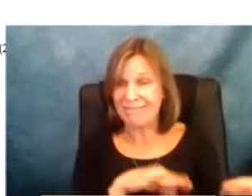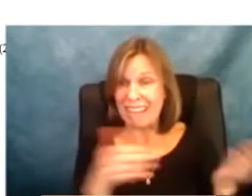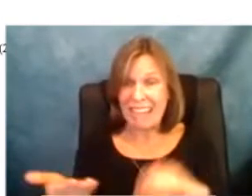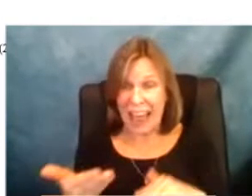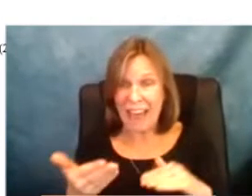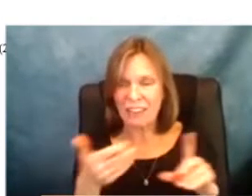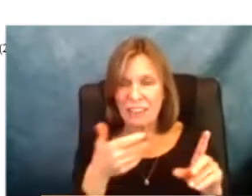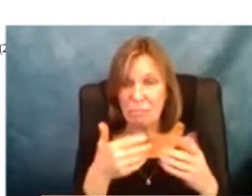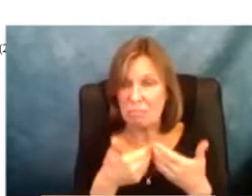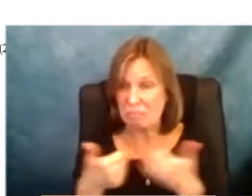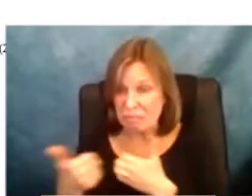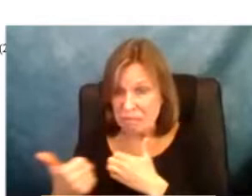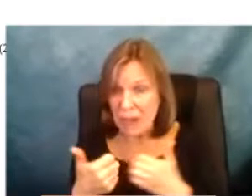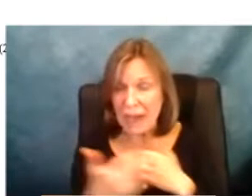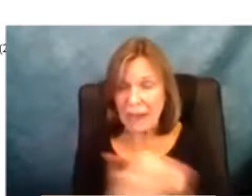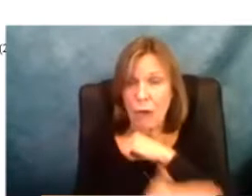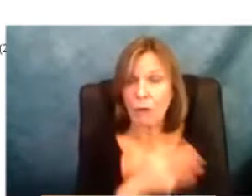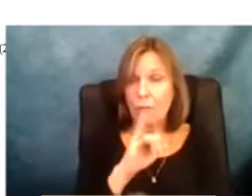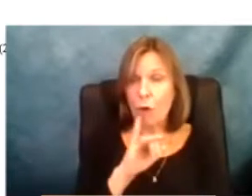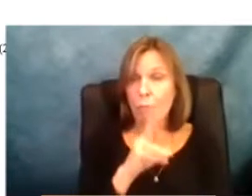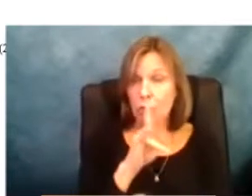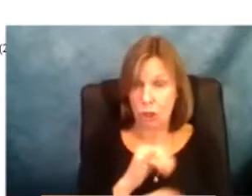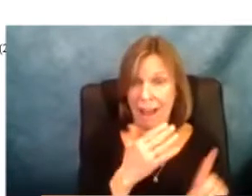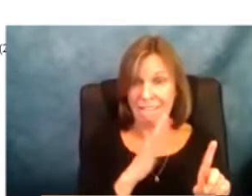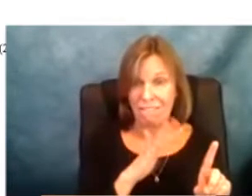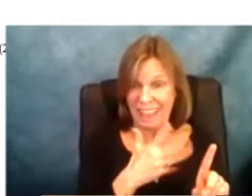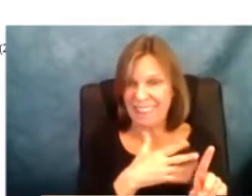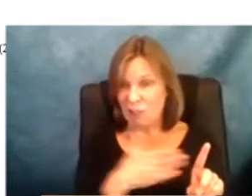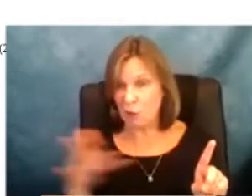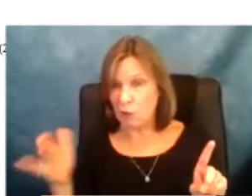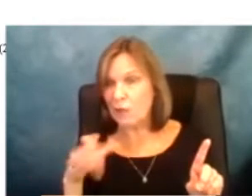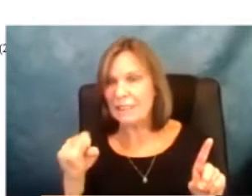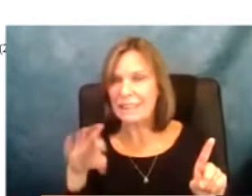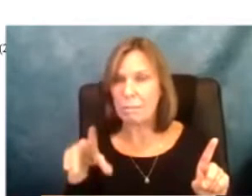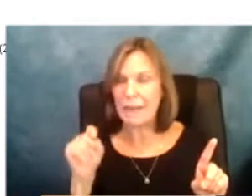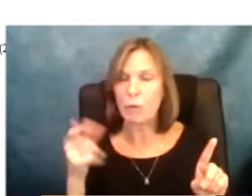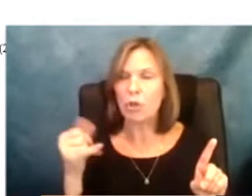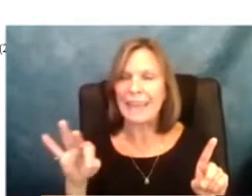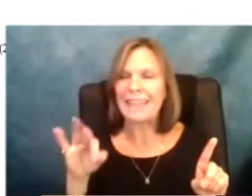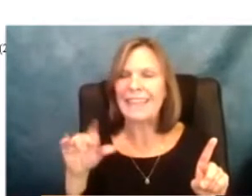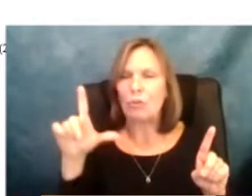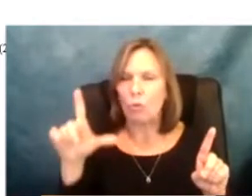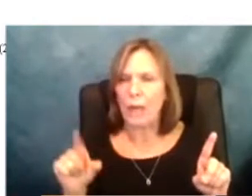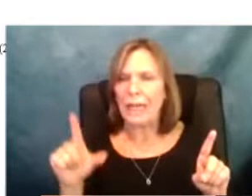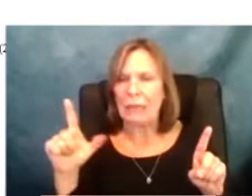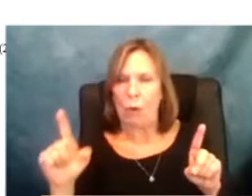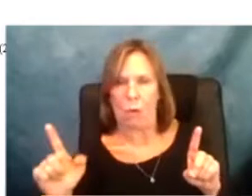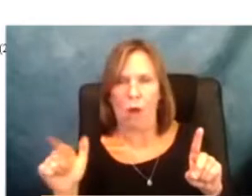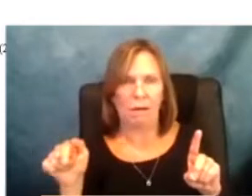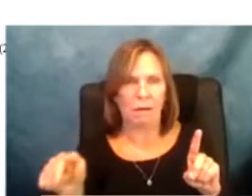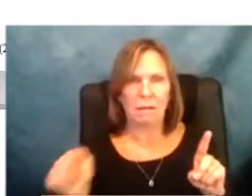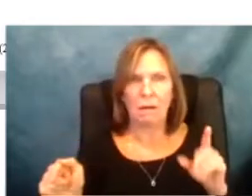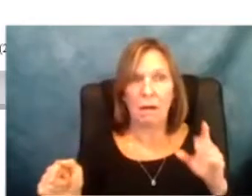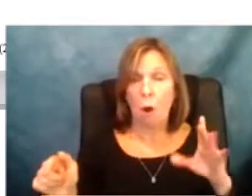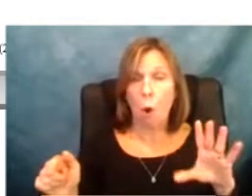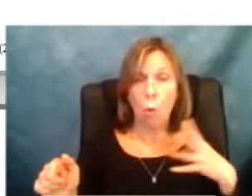county over the same period from July 5th to September 19th, 2021. Counties are shaded again from white to light